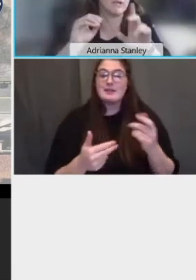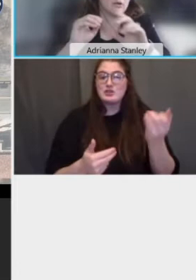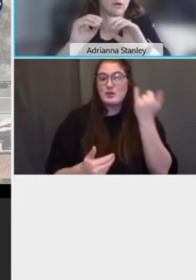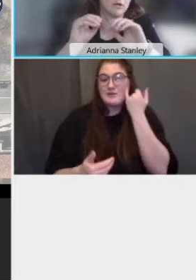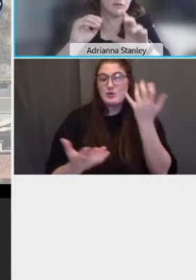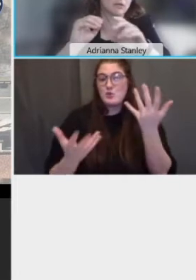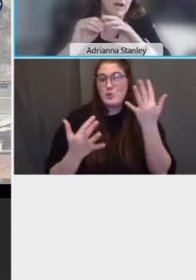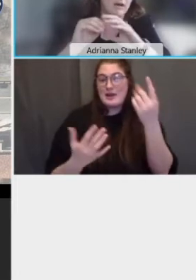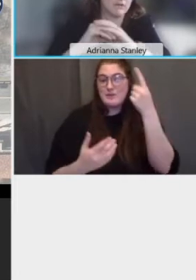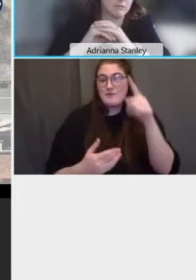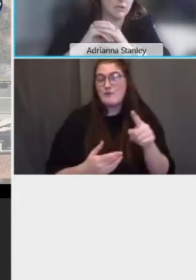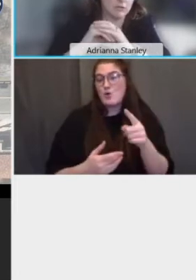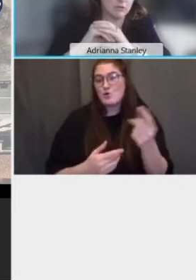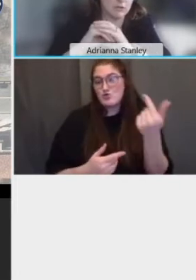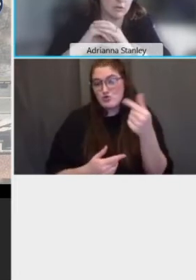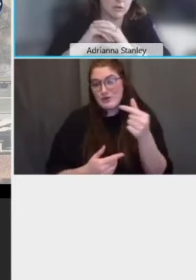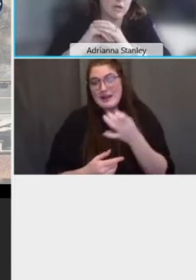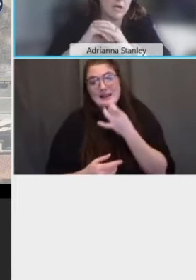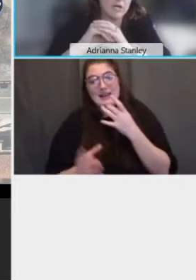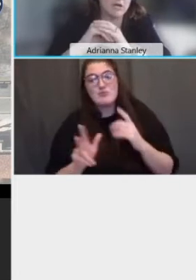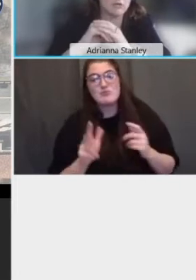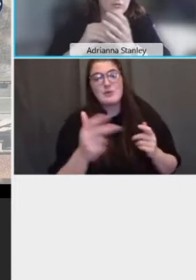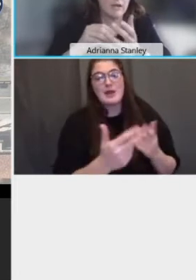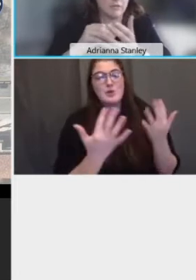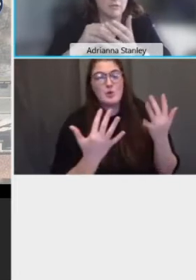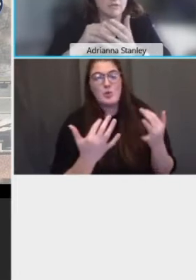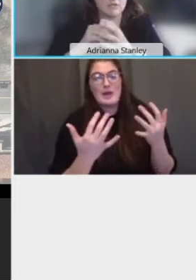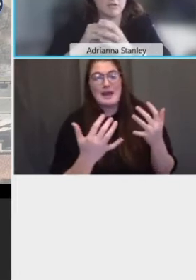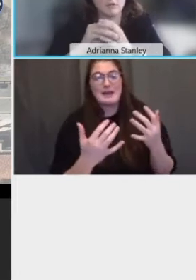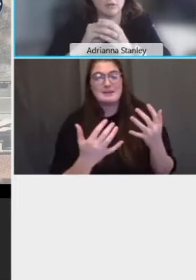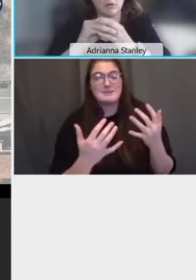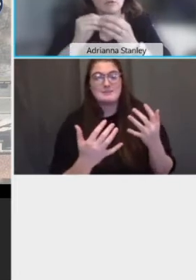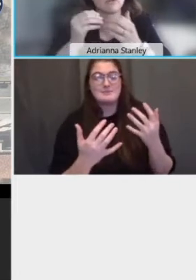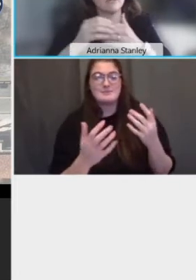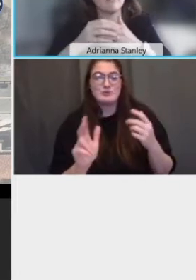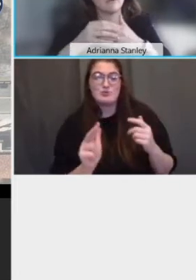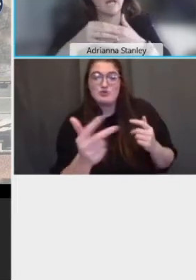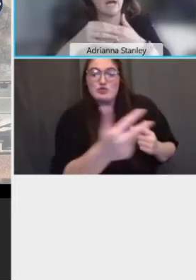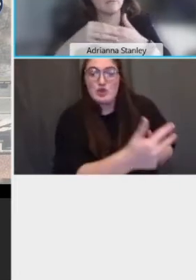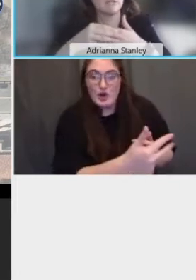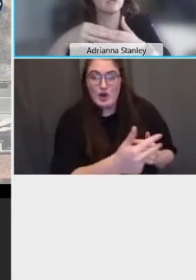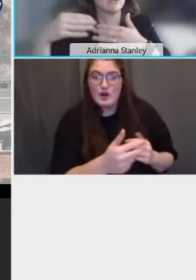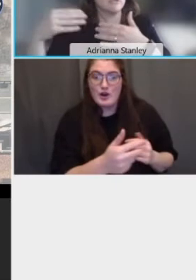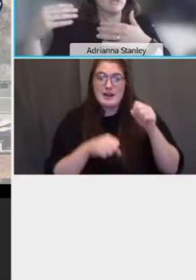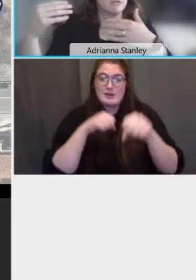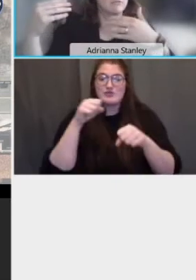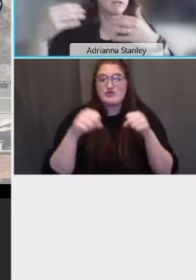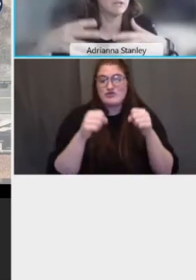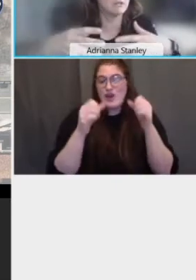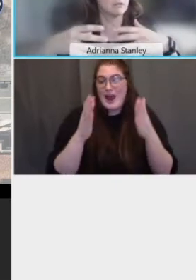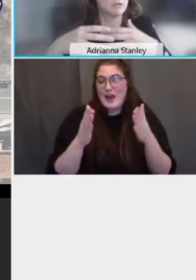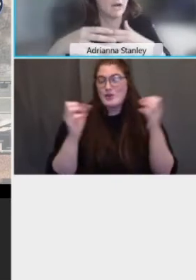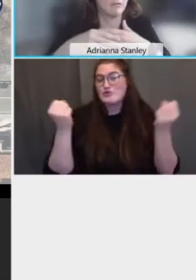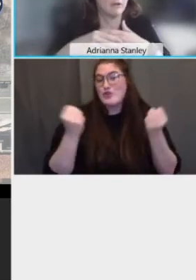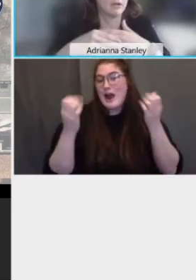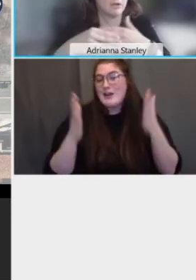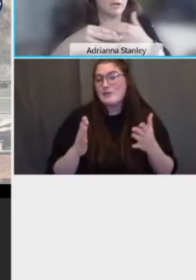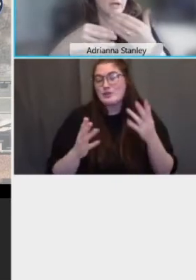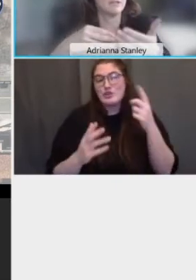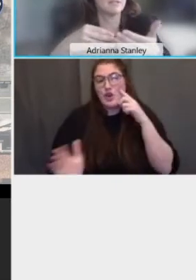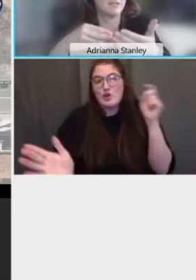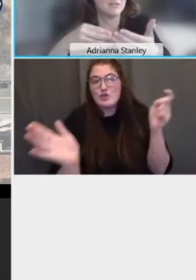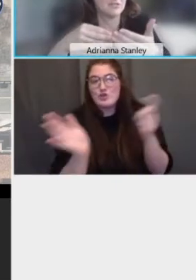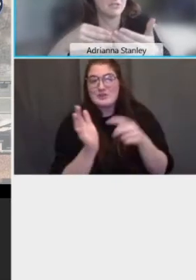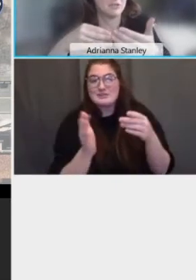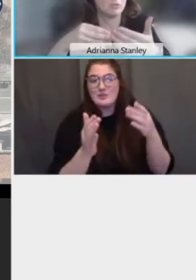for the brake in oncoming traffic to make your turn. And drivers, are looking for a gap potentially in vehicular traffic,